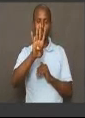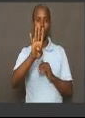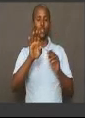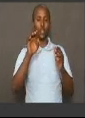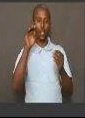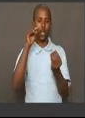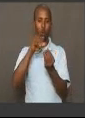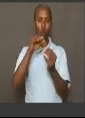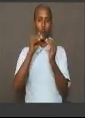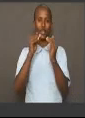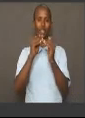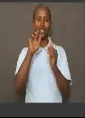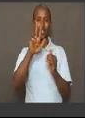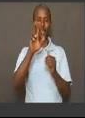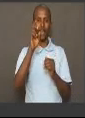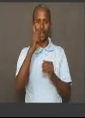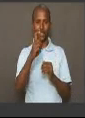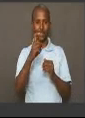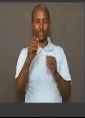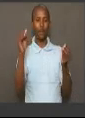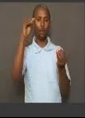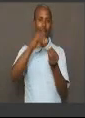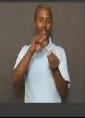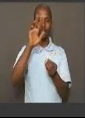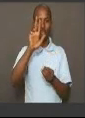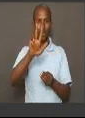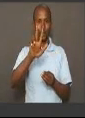equals 3x plus 3.